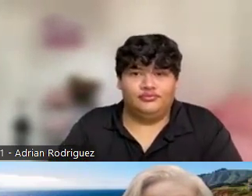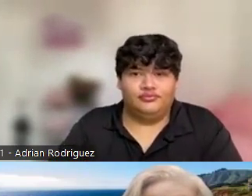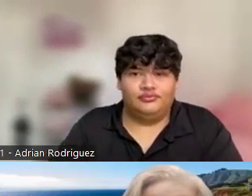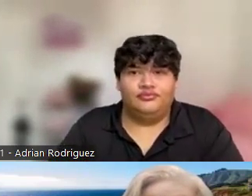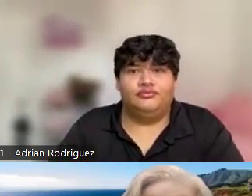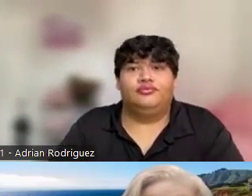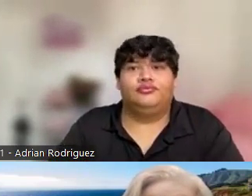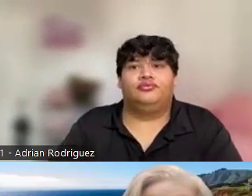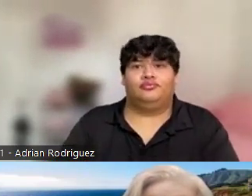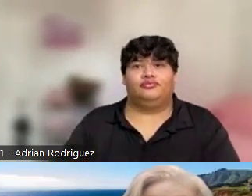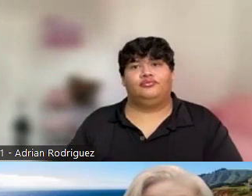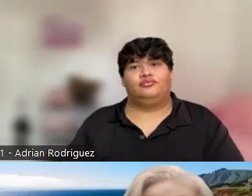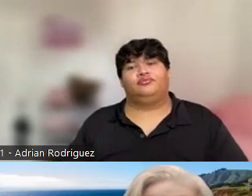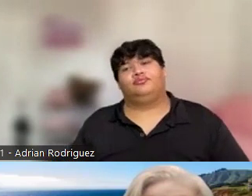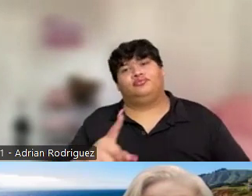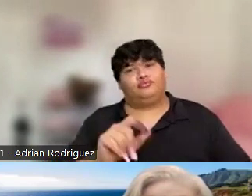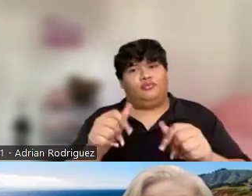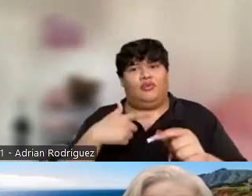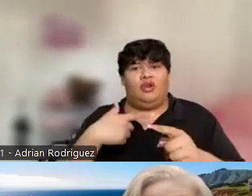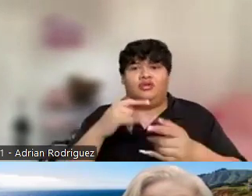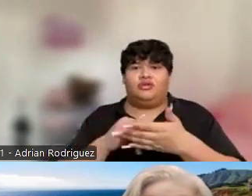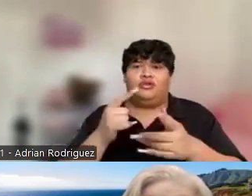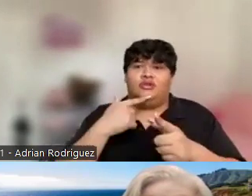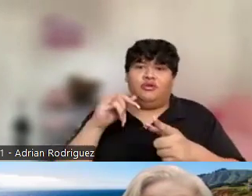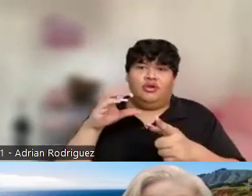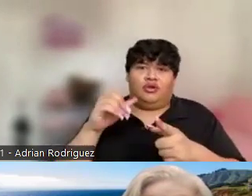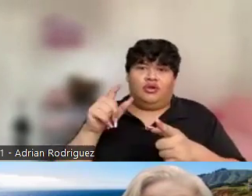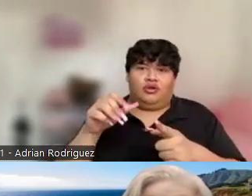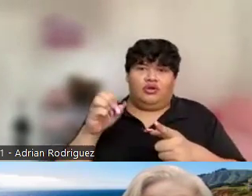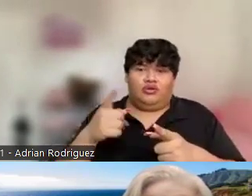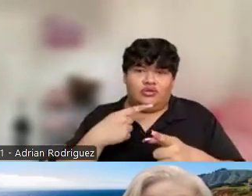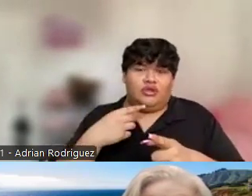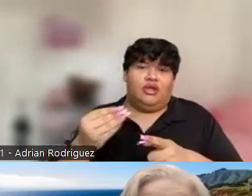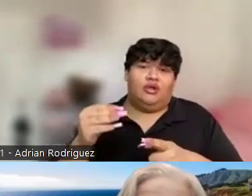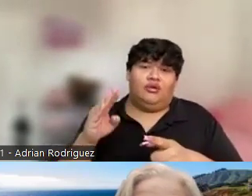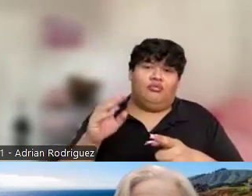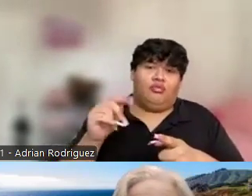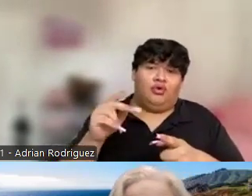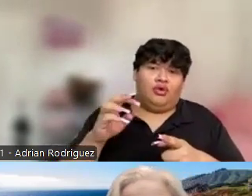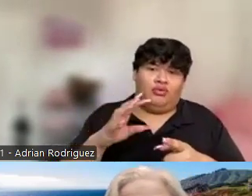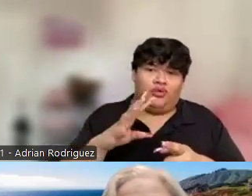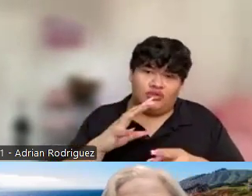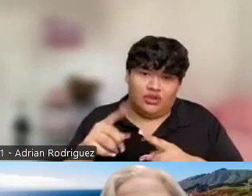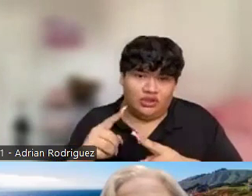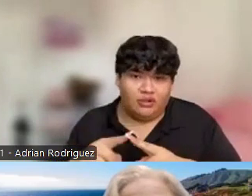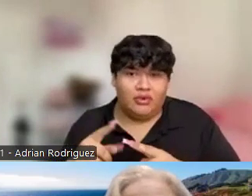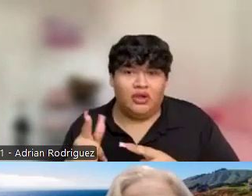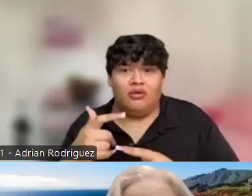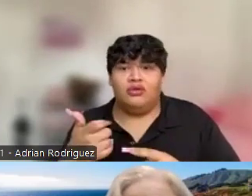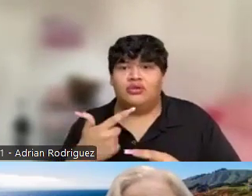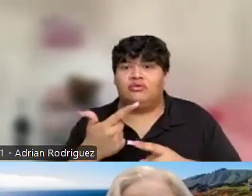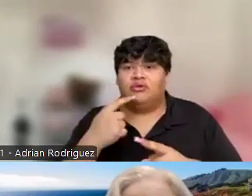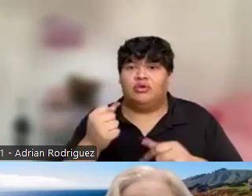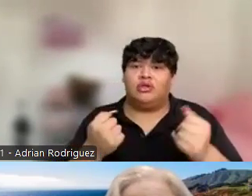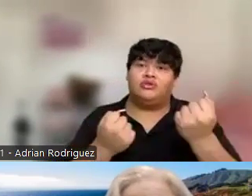Yeah, I want to just reflect on what Carlos and Barbara talked about, and would certainly want to